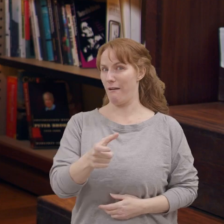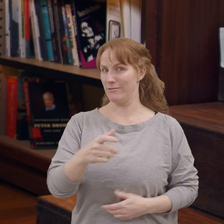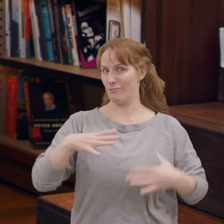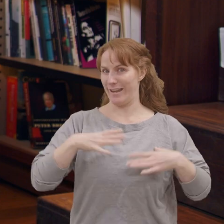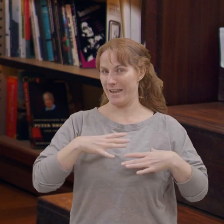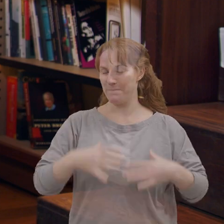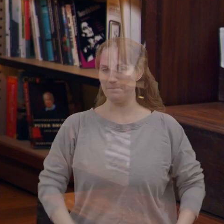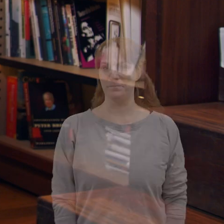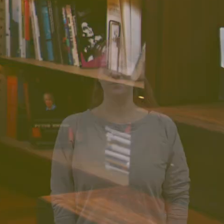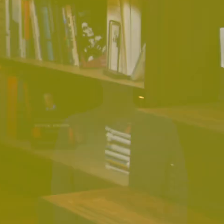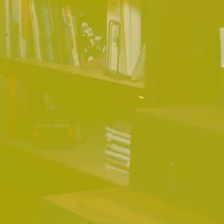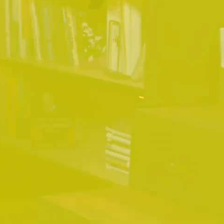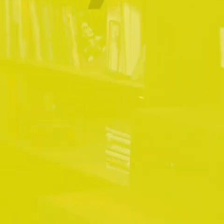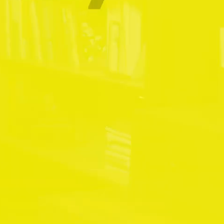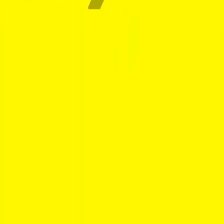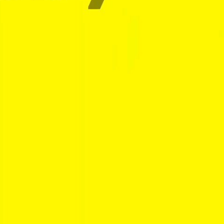going to use are